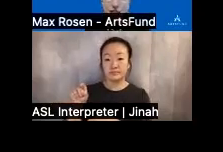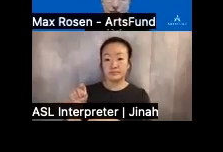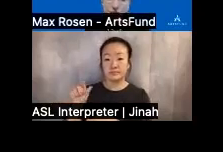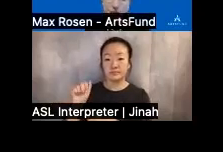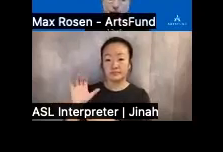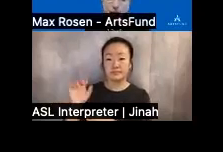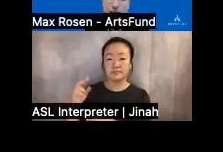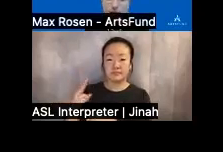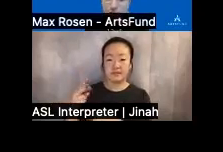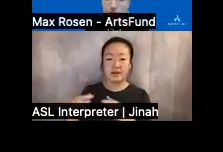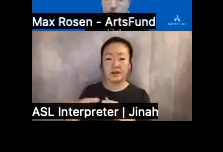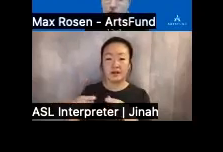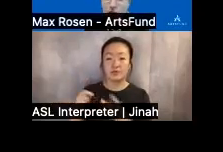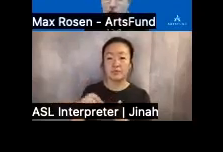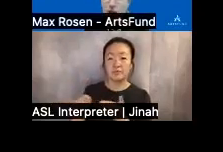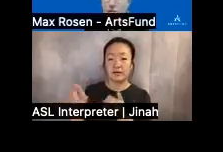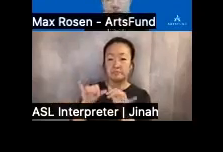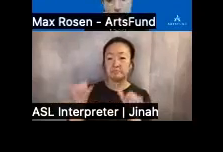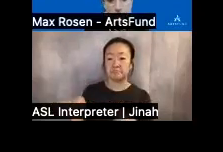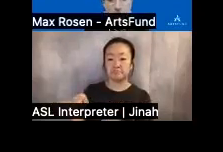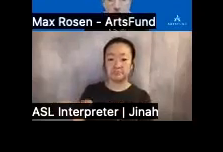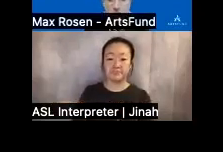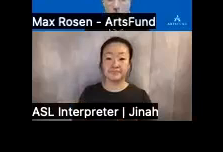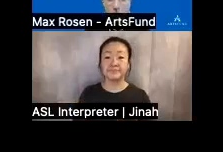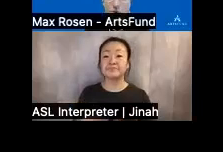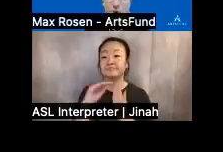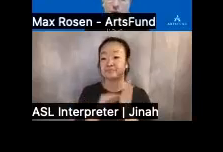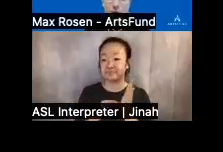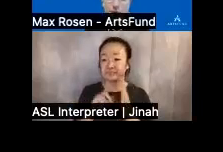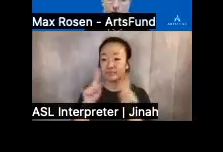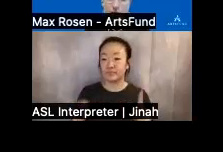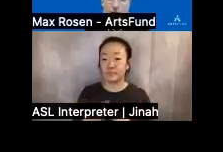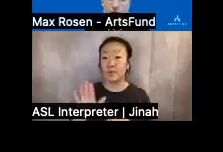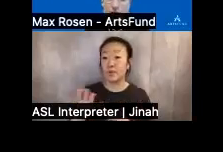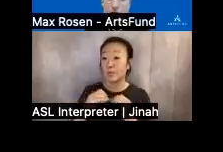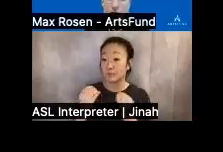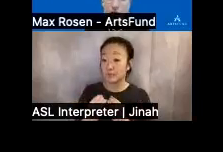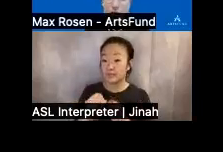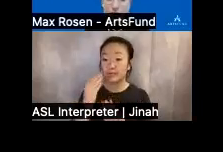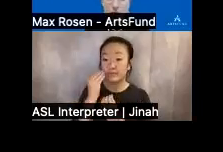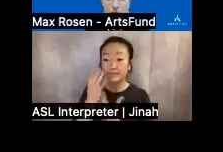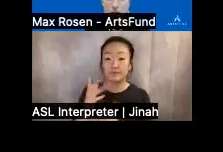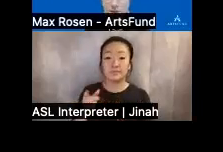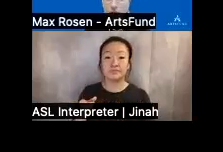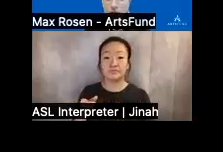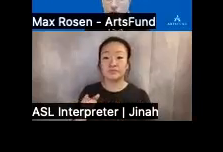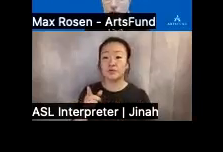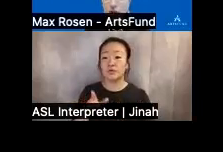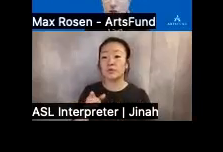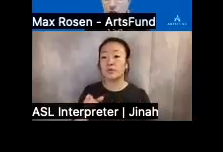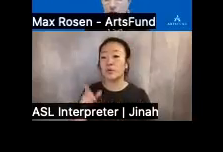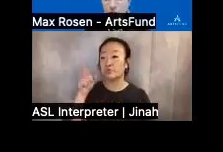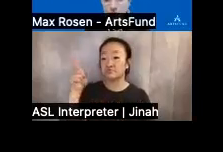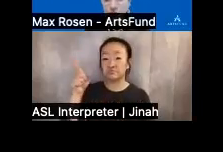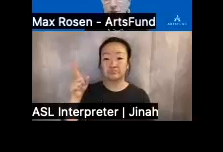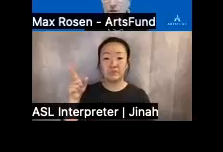ACH electronic payment system. Please complete this form with your organization's information, or if you're fiscally sponsored,